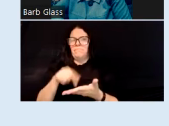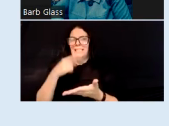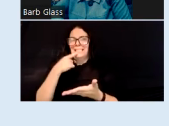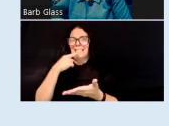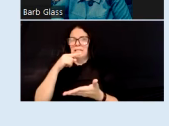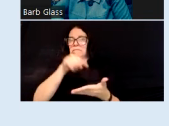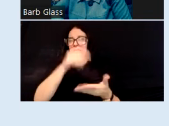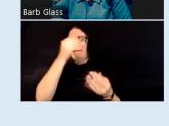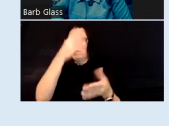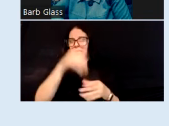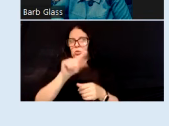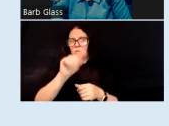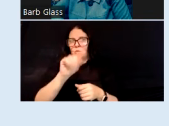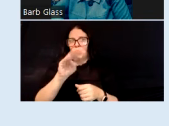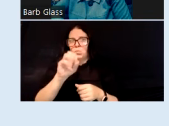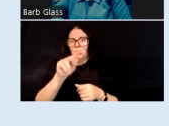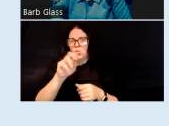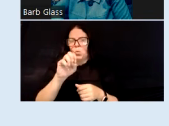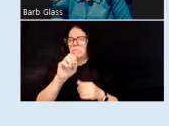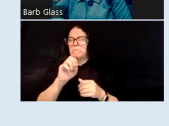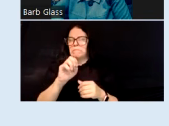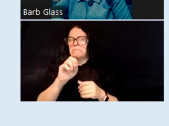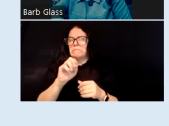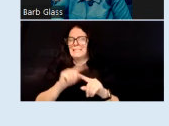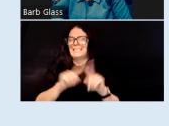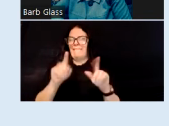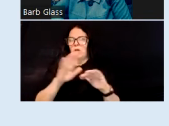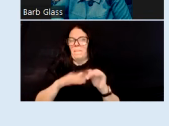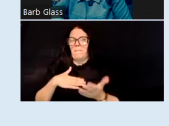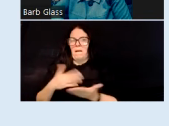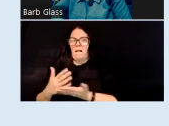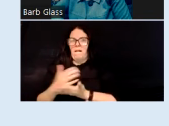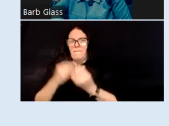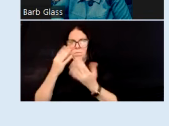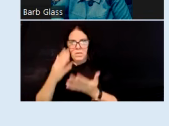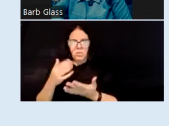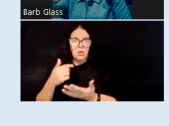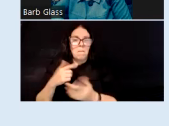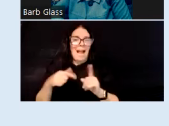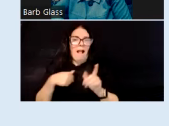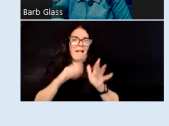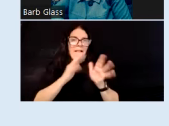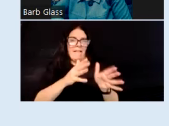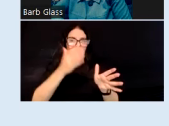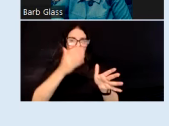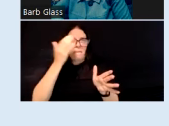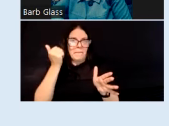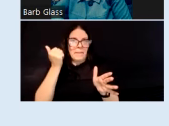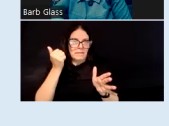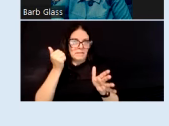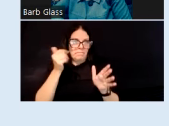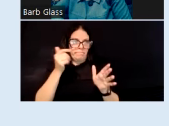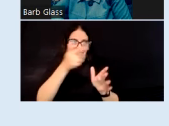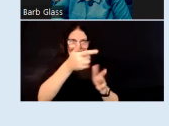data differs from what we collected, and that I didn't change it because of that.